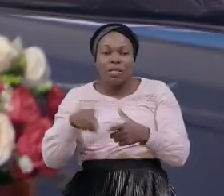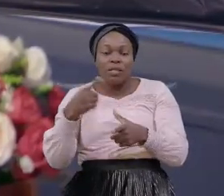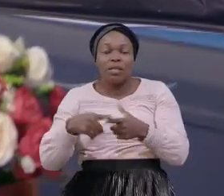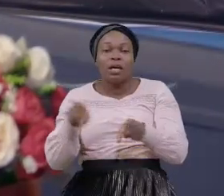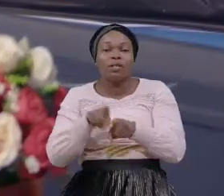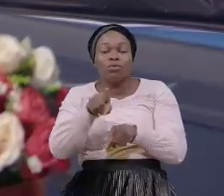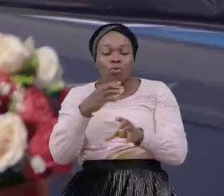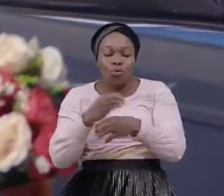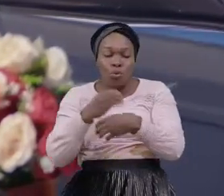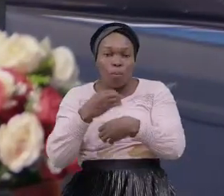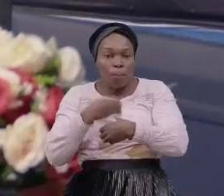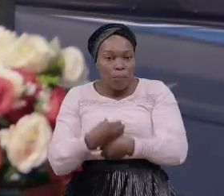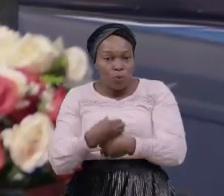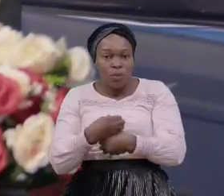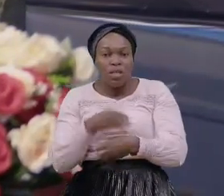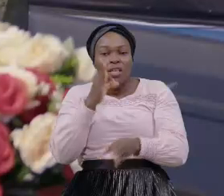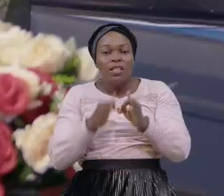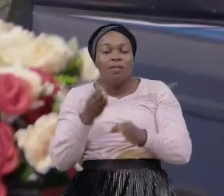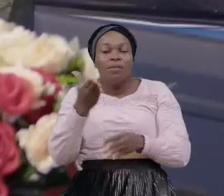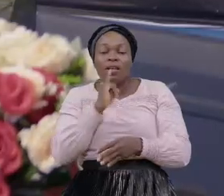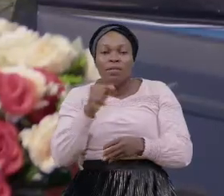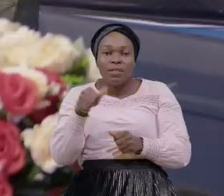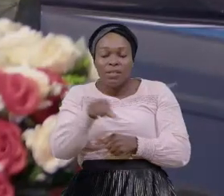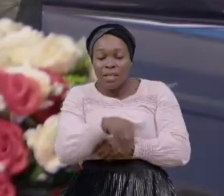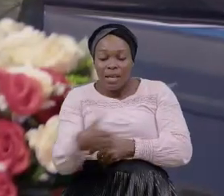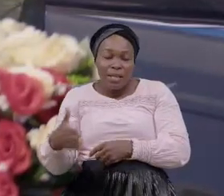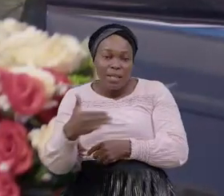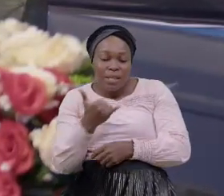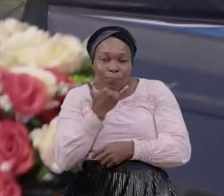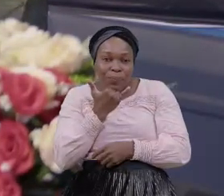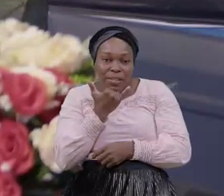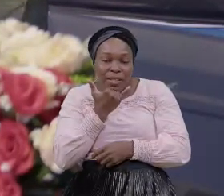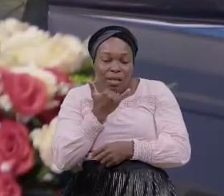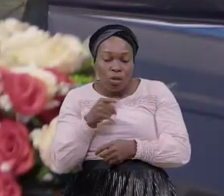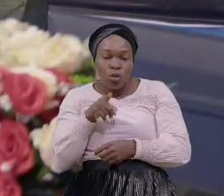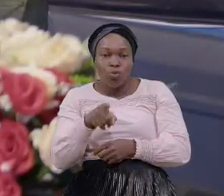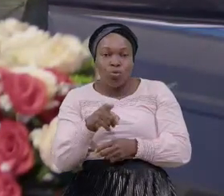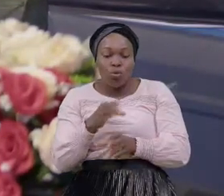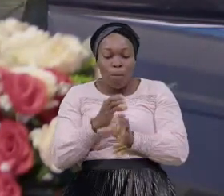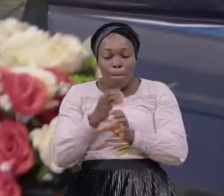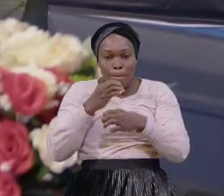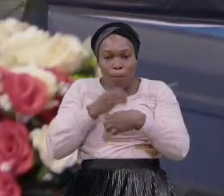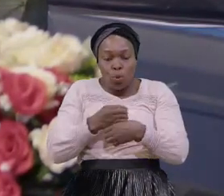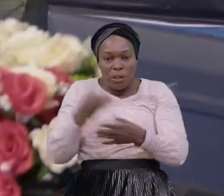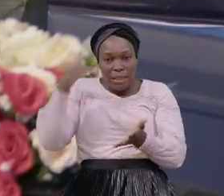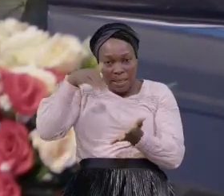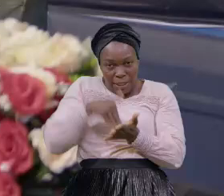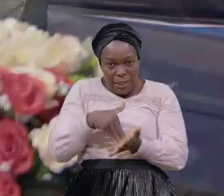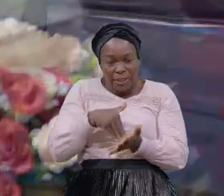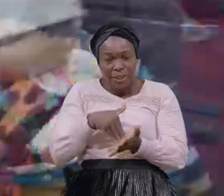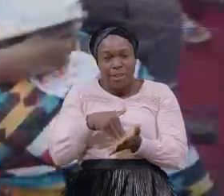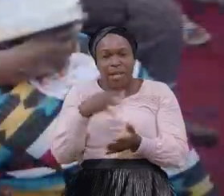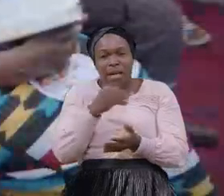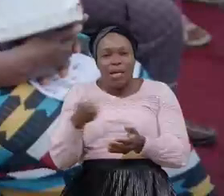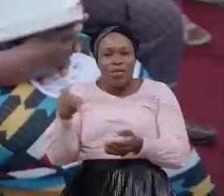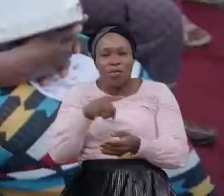is any kind of a mistake, you mend again. And you keep on monitoring.